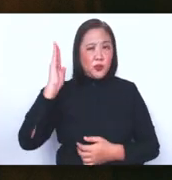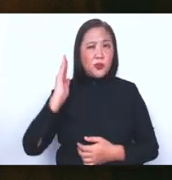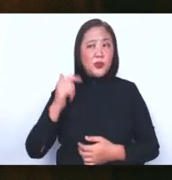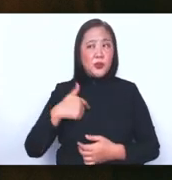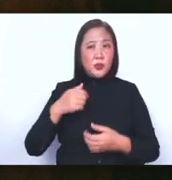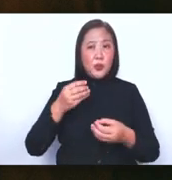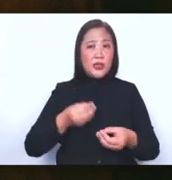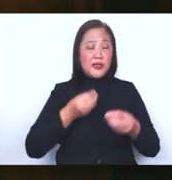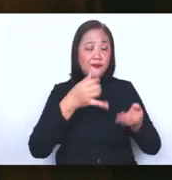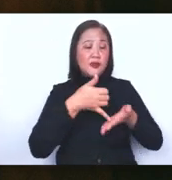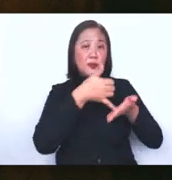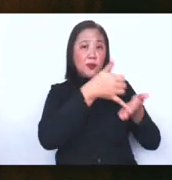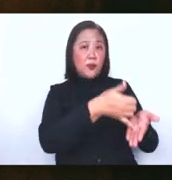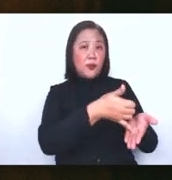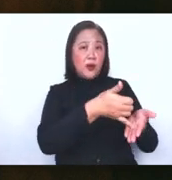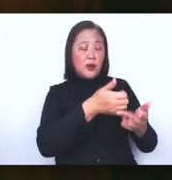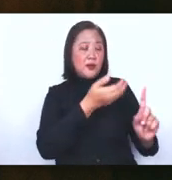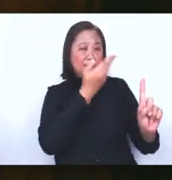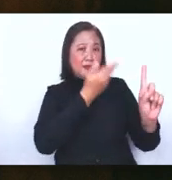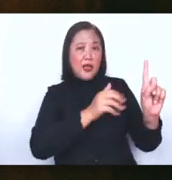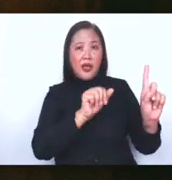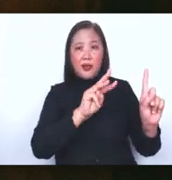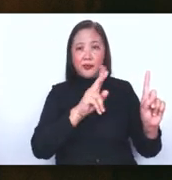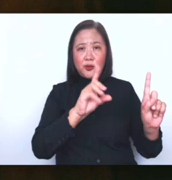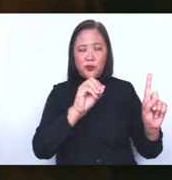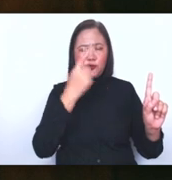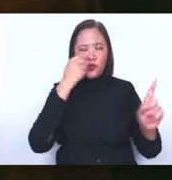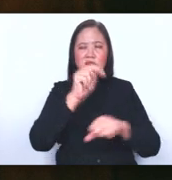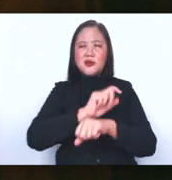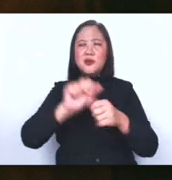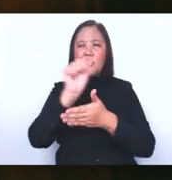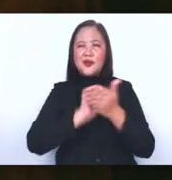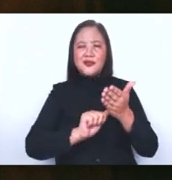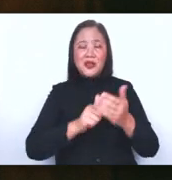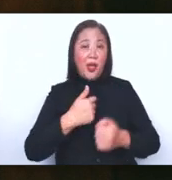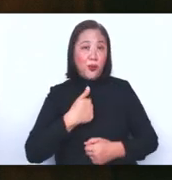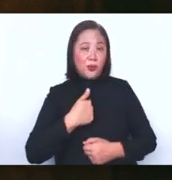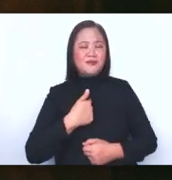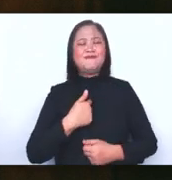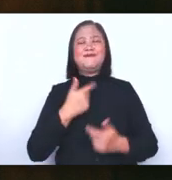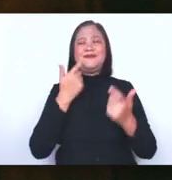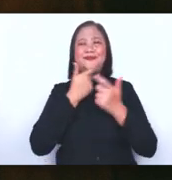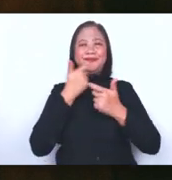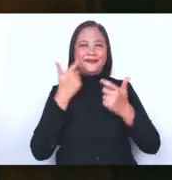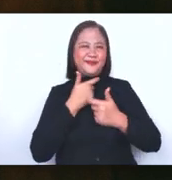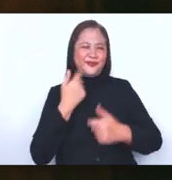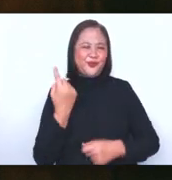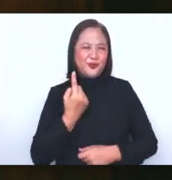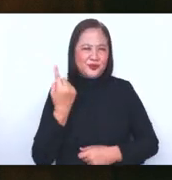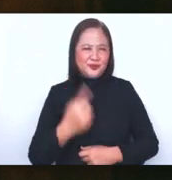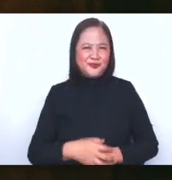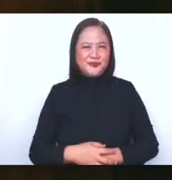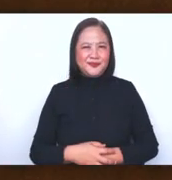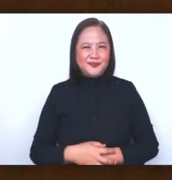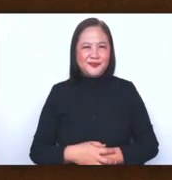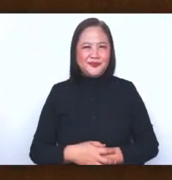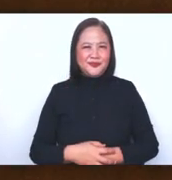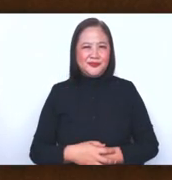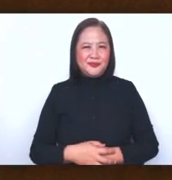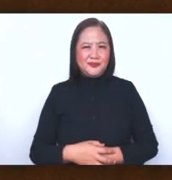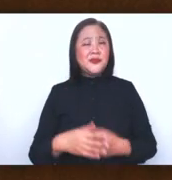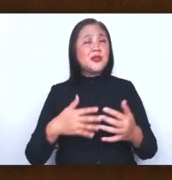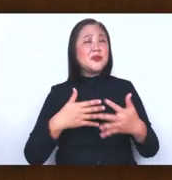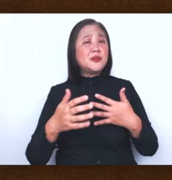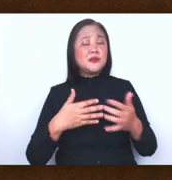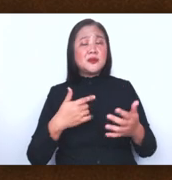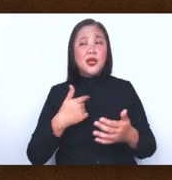pinarangalan ni Marcos si Kaamado bilang national artist, natawa na lang ako noon. Maski nang tuluyan